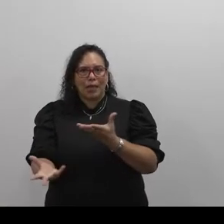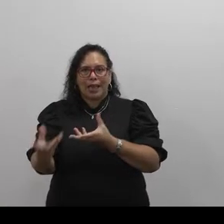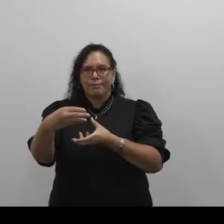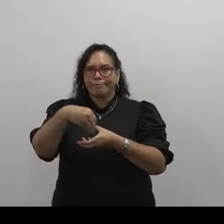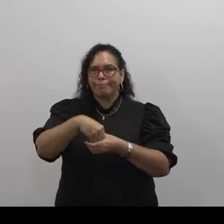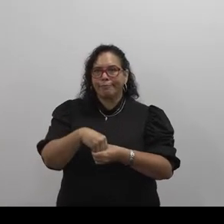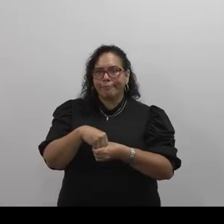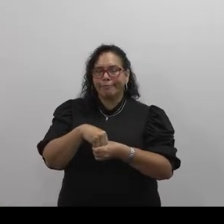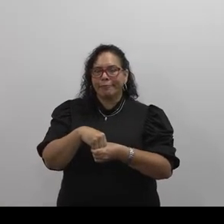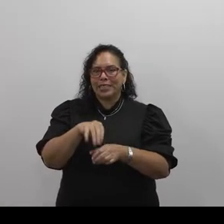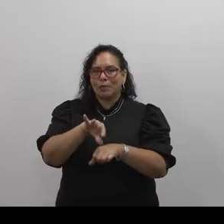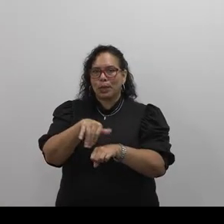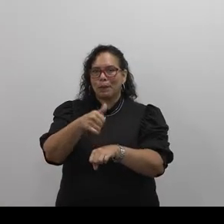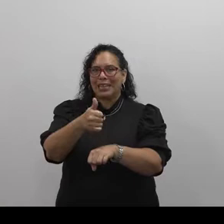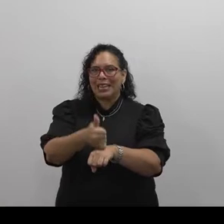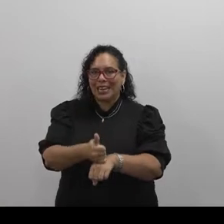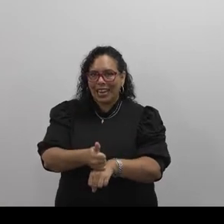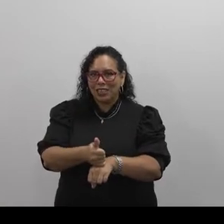the actual implementation and